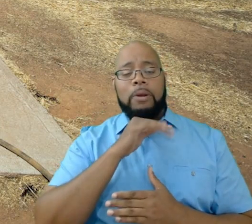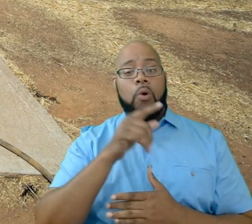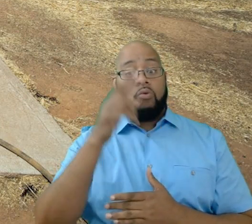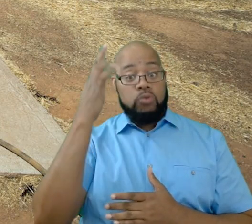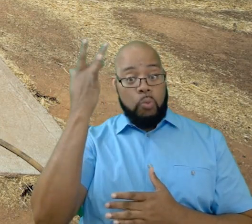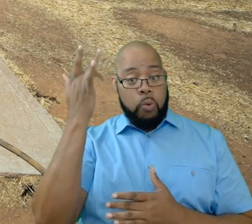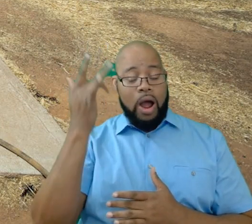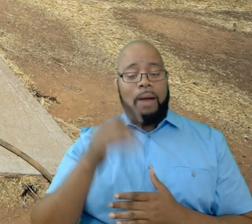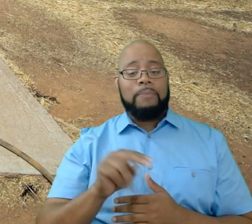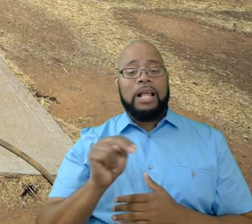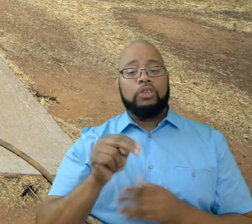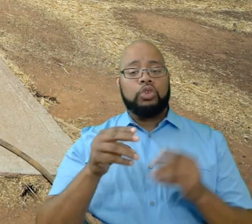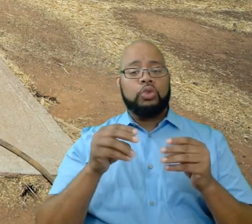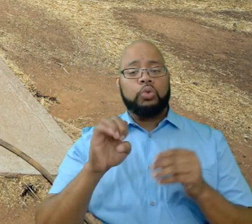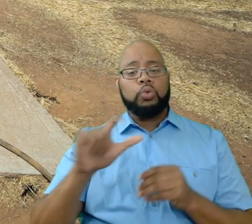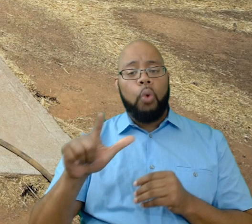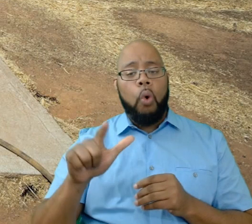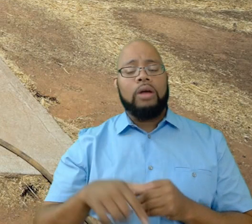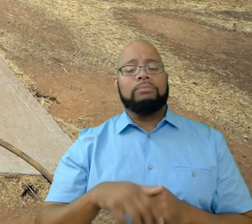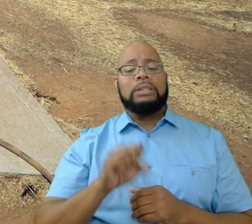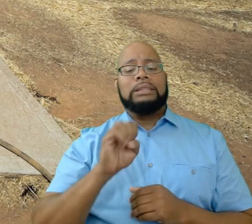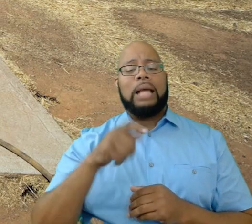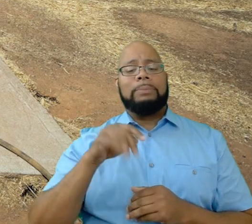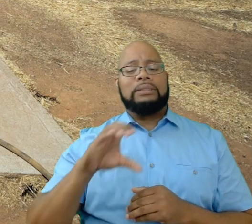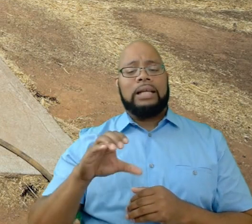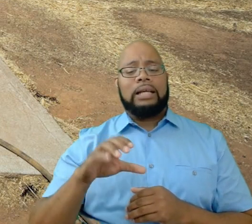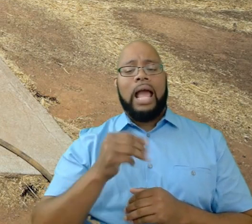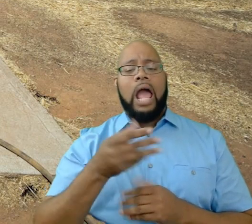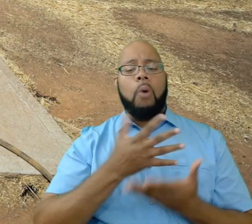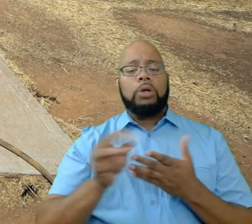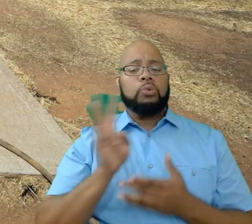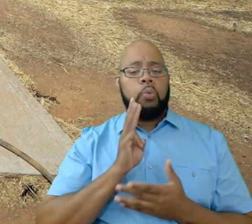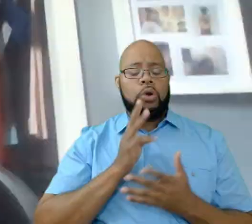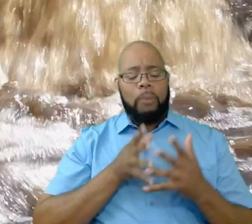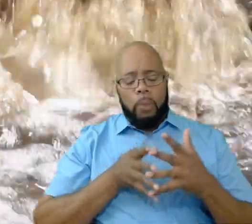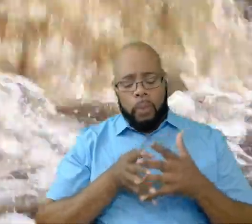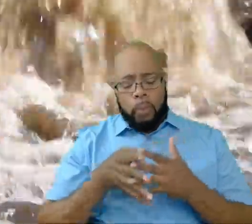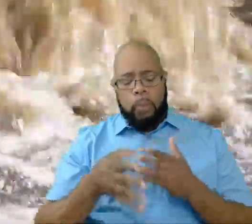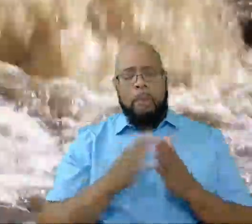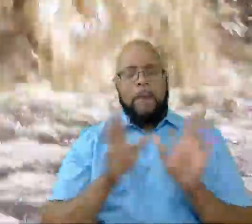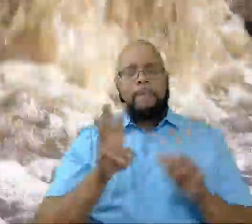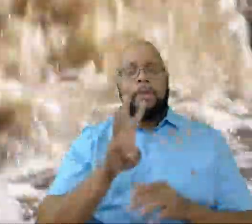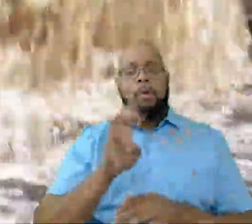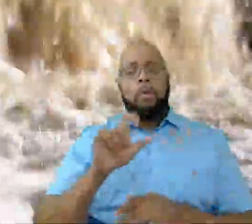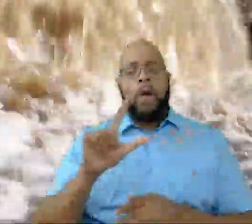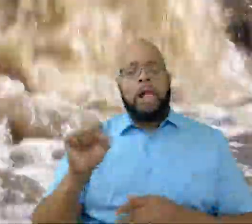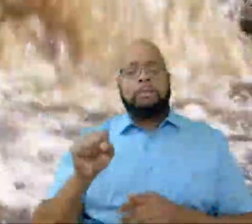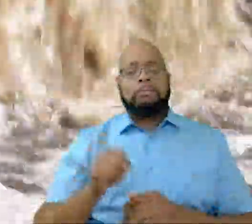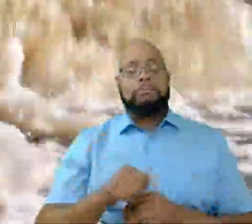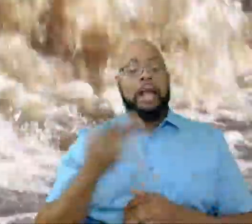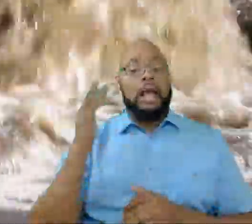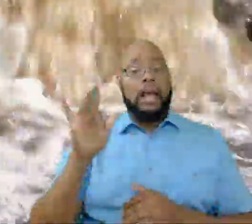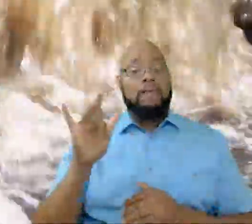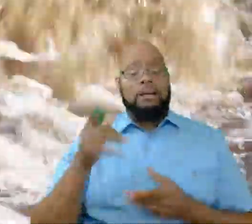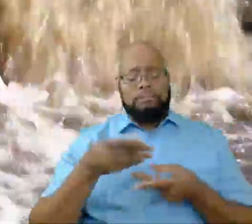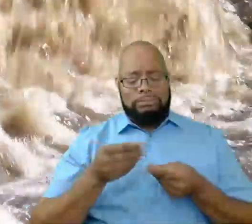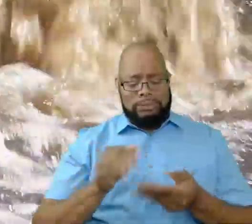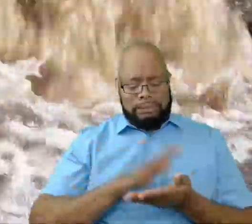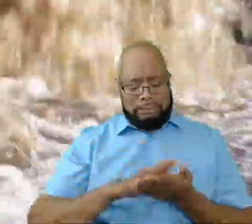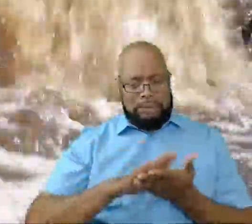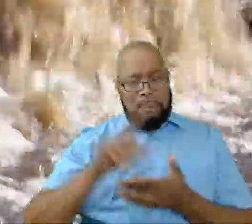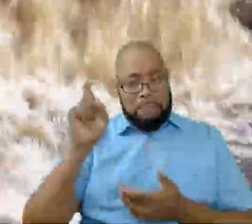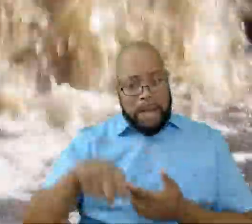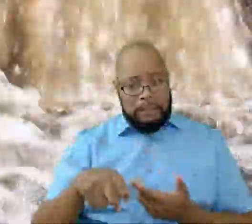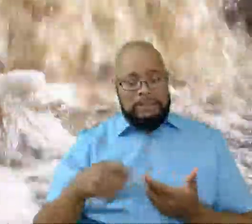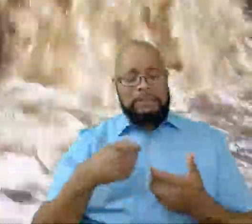This contamination was due to nitrogen in fertilized soils, septic systems, and wastewater treatment plants leaching into public wells. Now, California